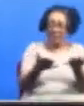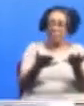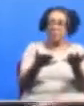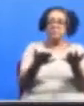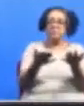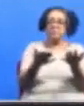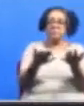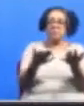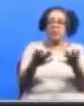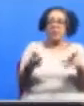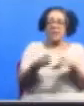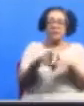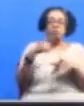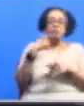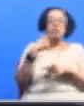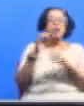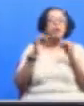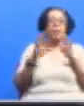na usemi.